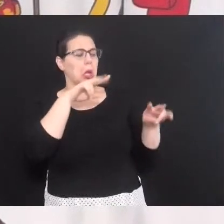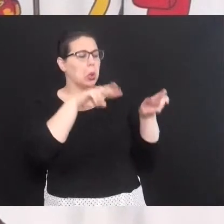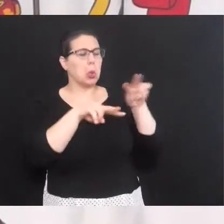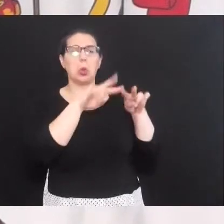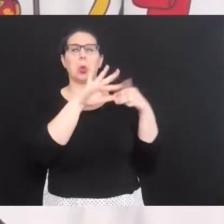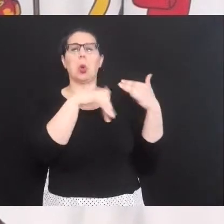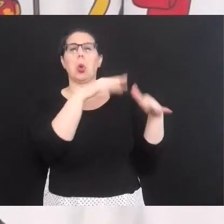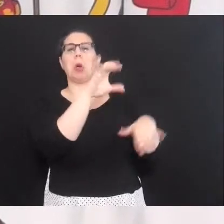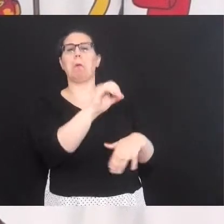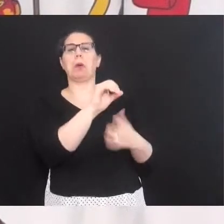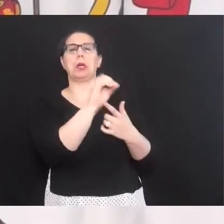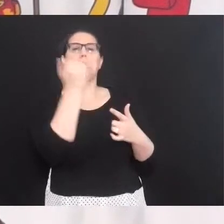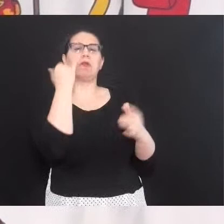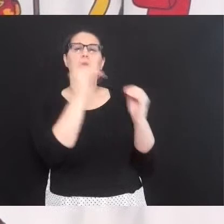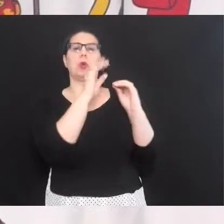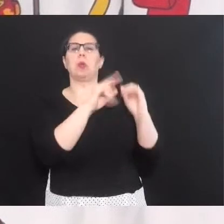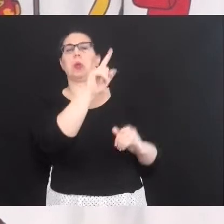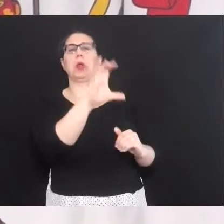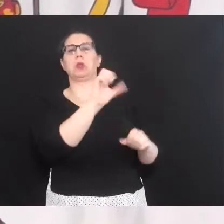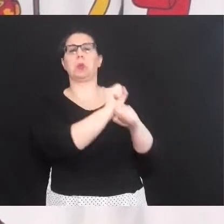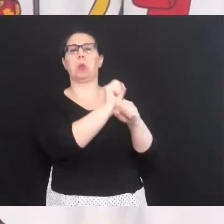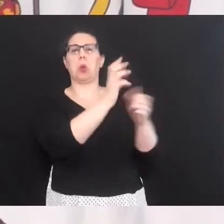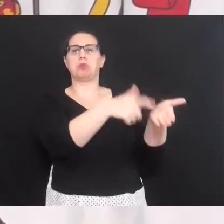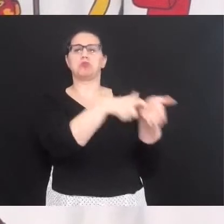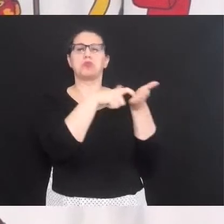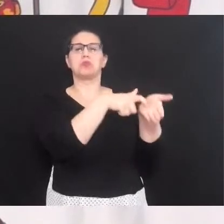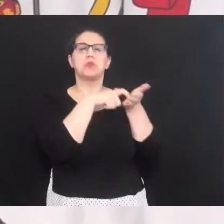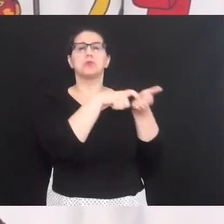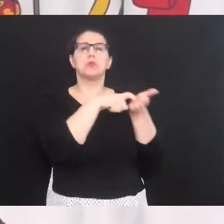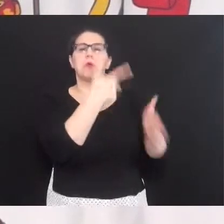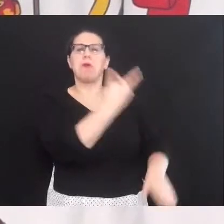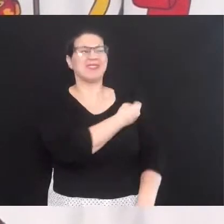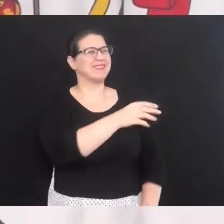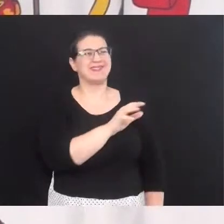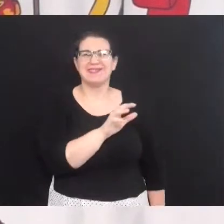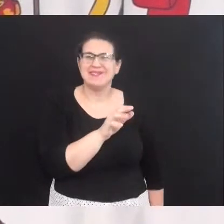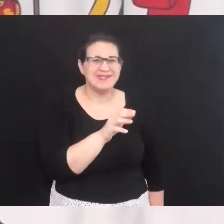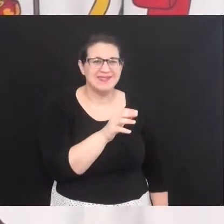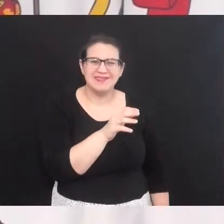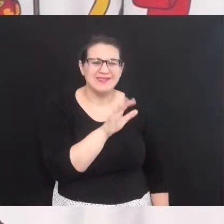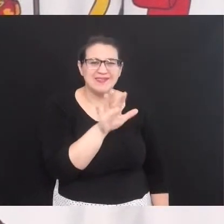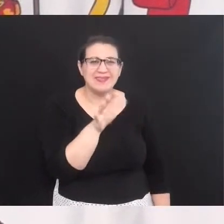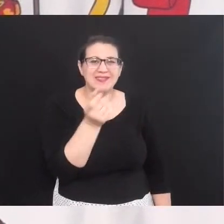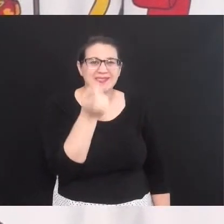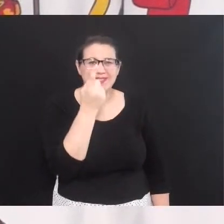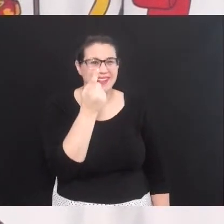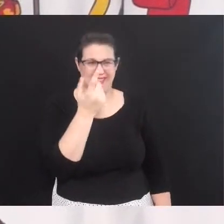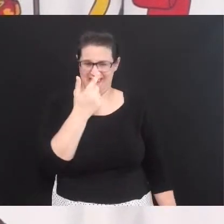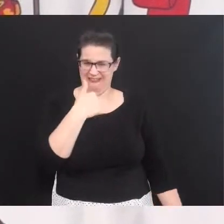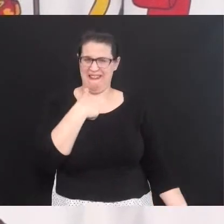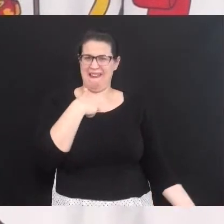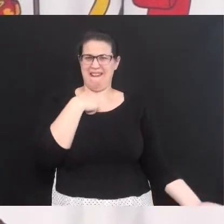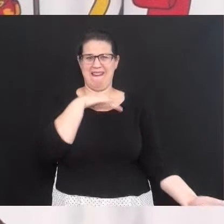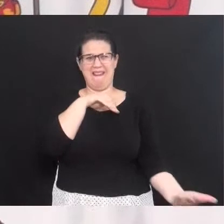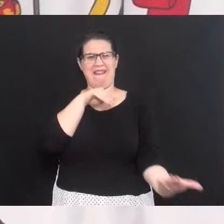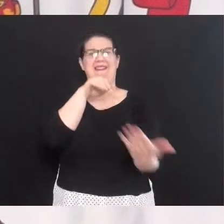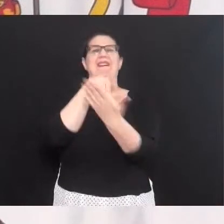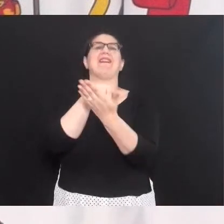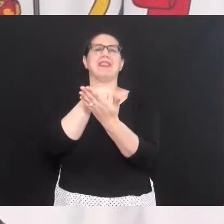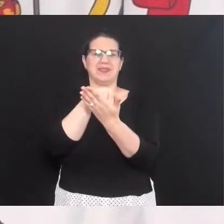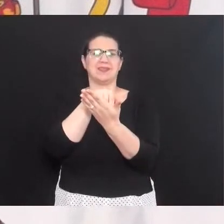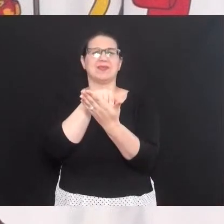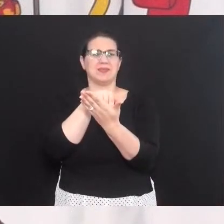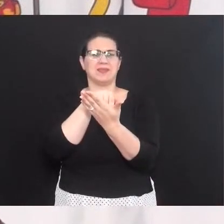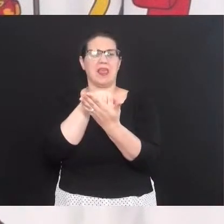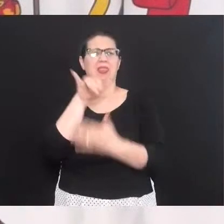employees, making it mandatory and everything that they get vaccinated. I absolutely,